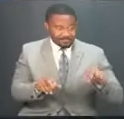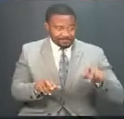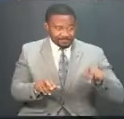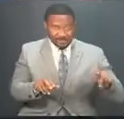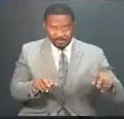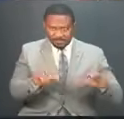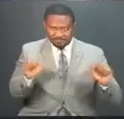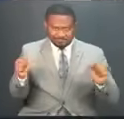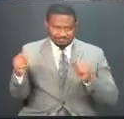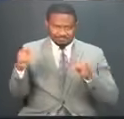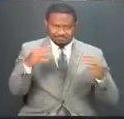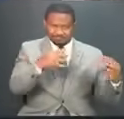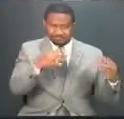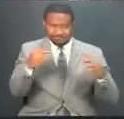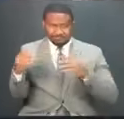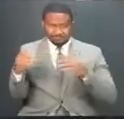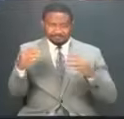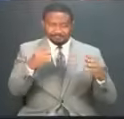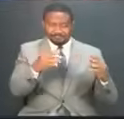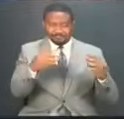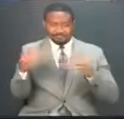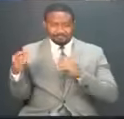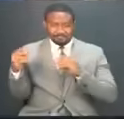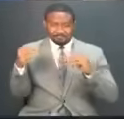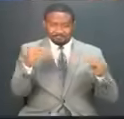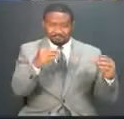Can Labour be this? They shouldn't go far.